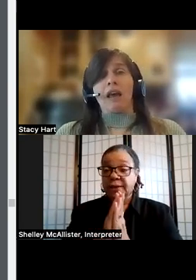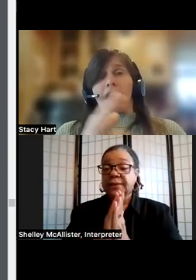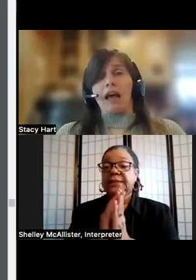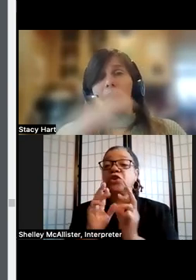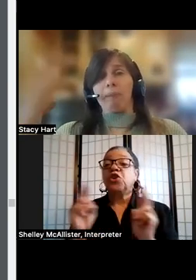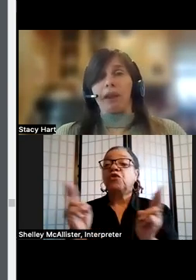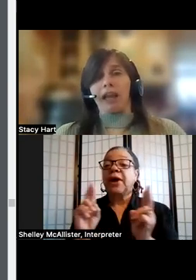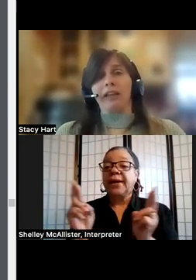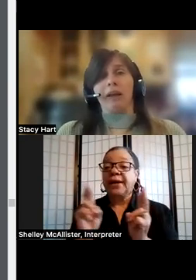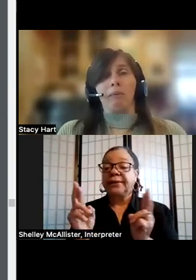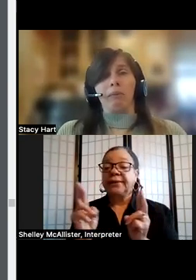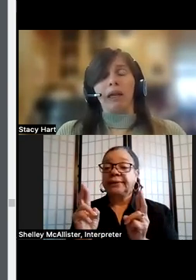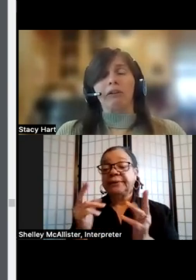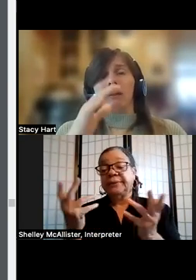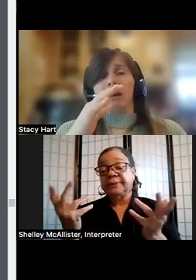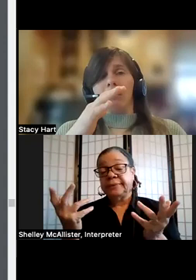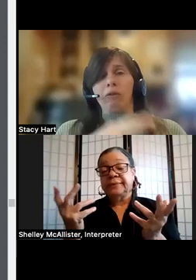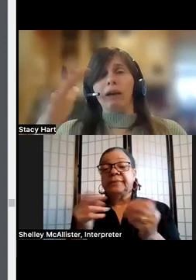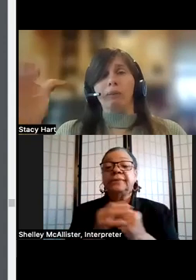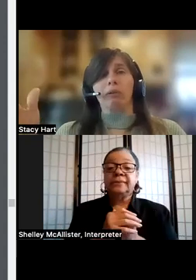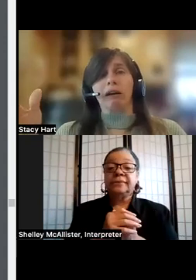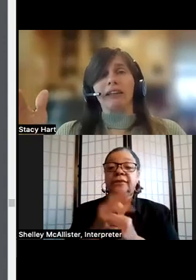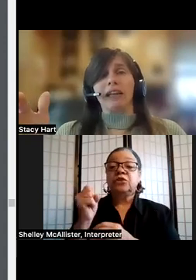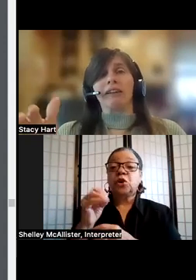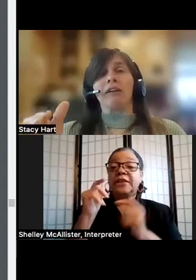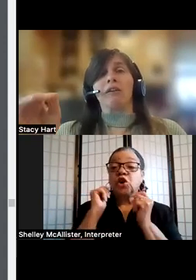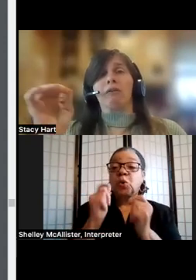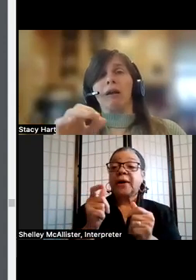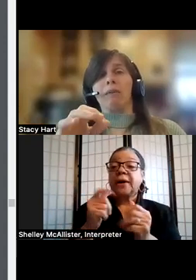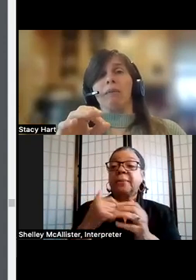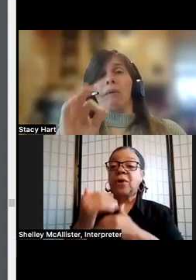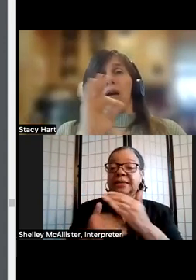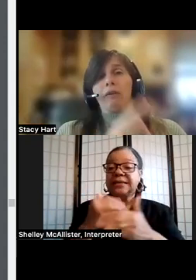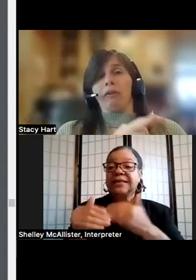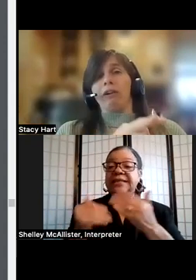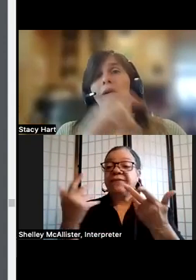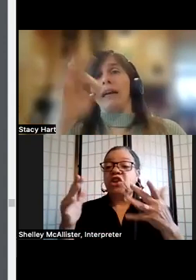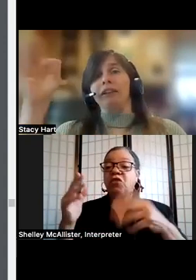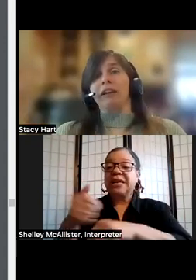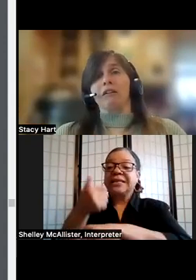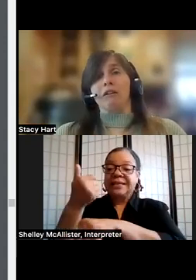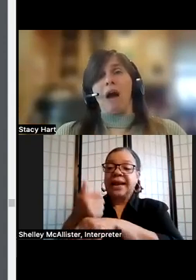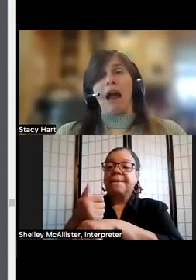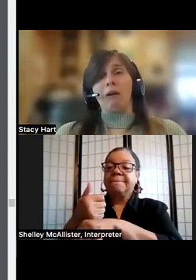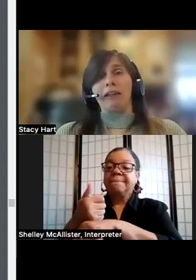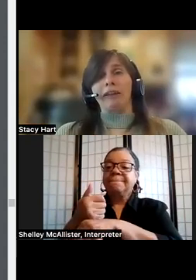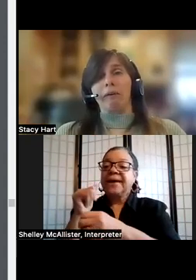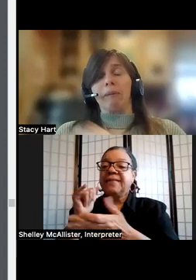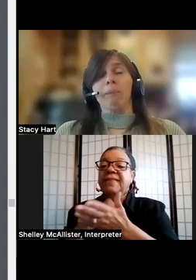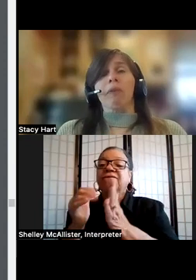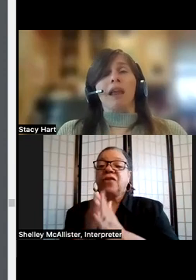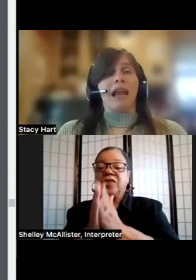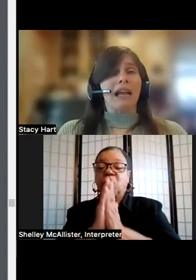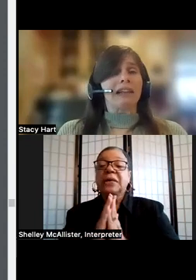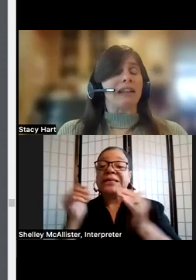in, it's a much quicker process from the request to hiring